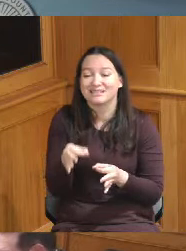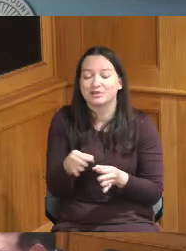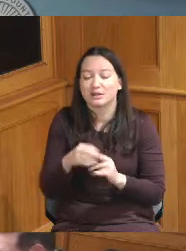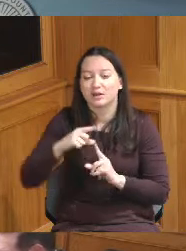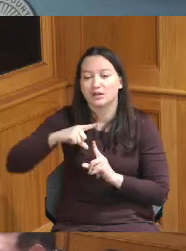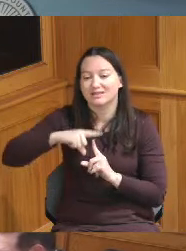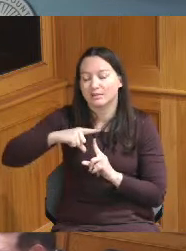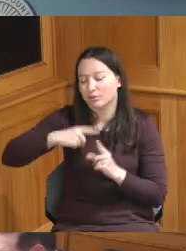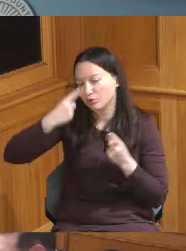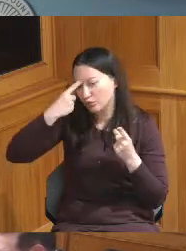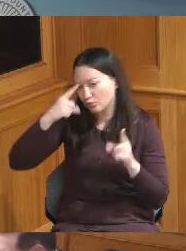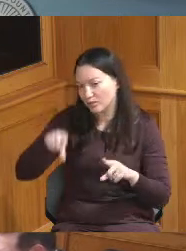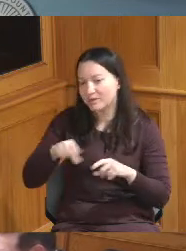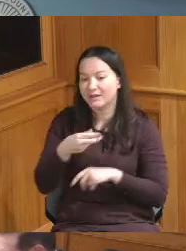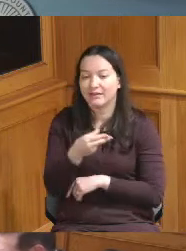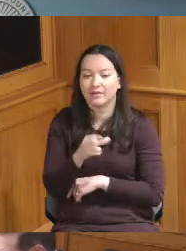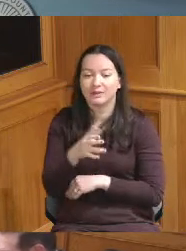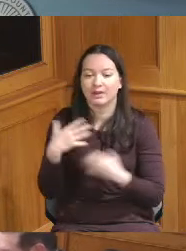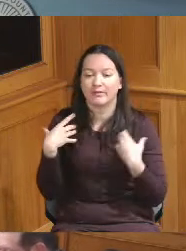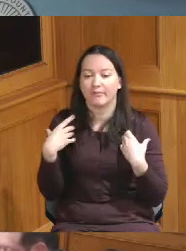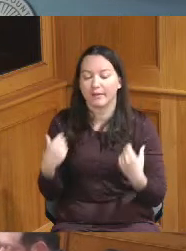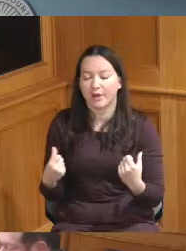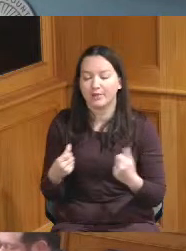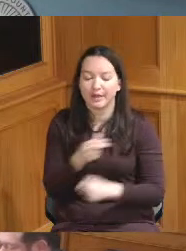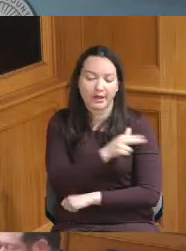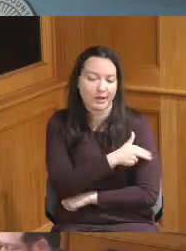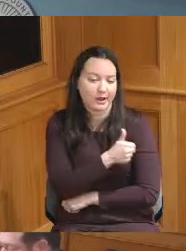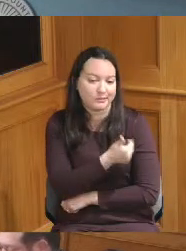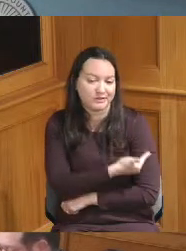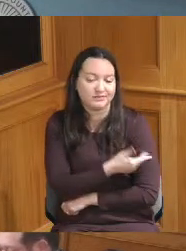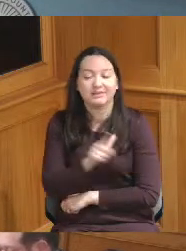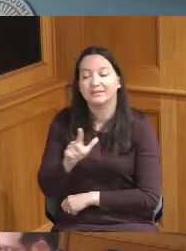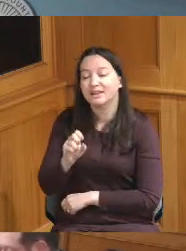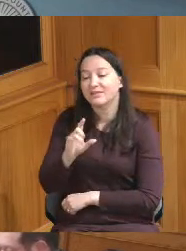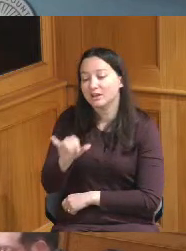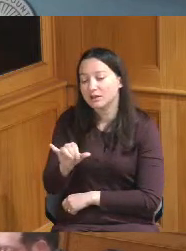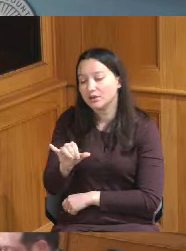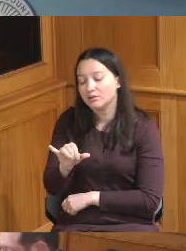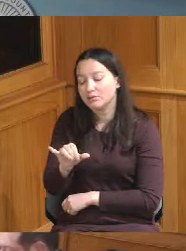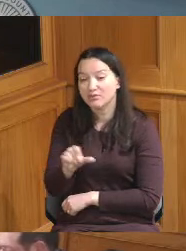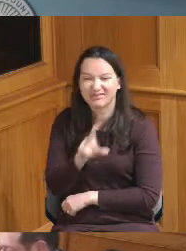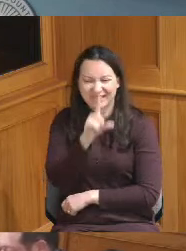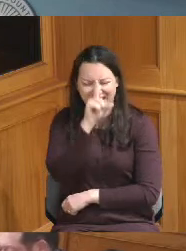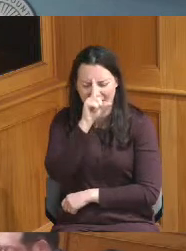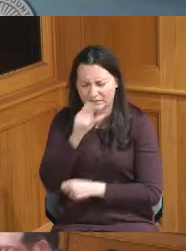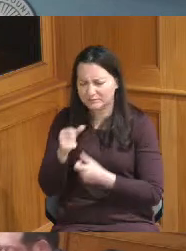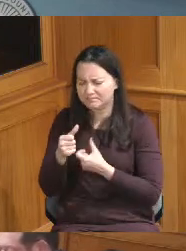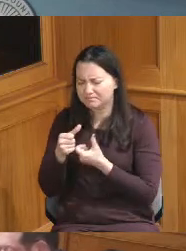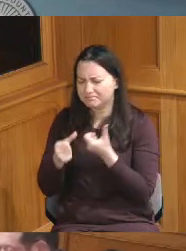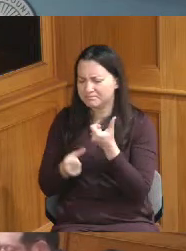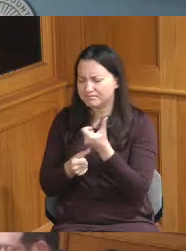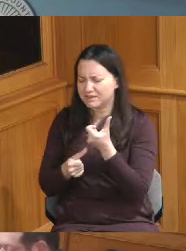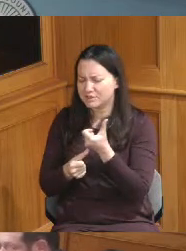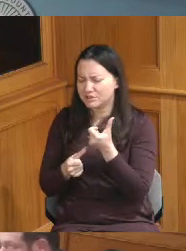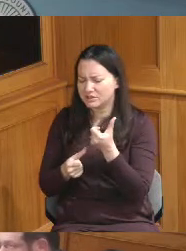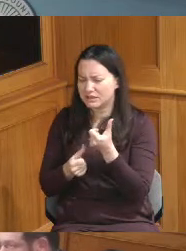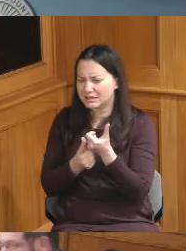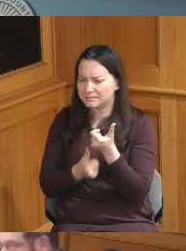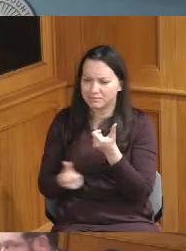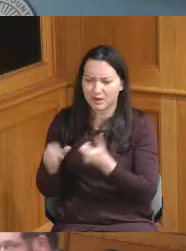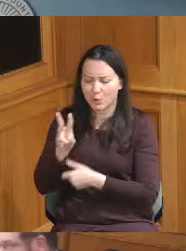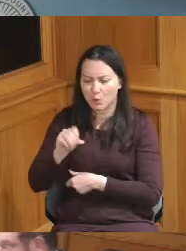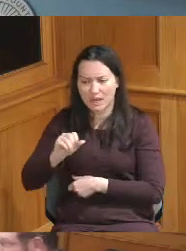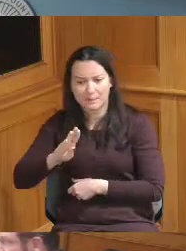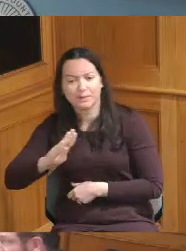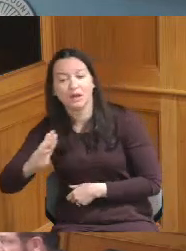interim agreement for the Hamilton County Health and Hospitalization Levy. I believe Assistant Administrator Webb is perhaps in the, there